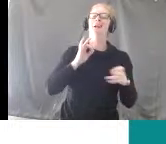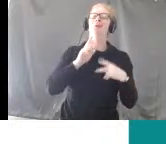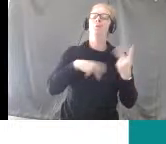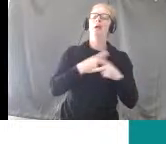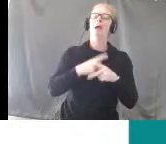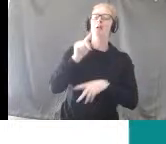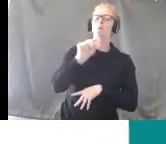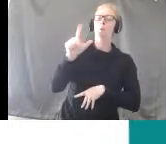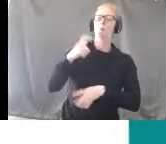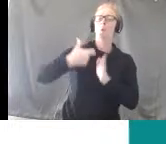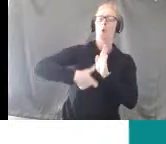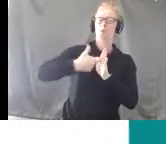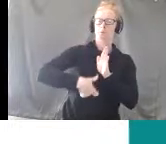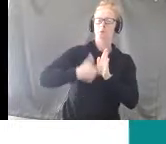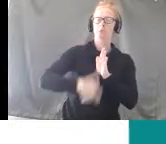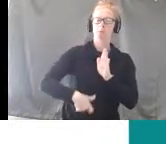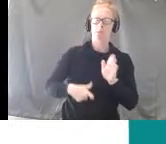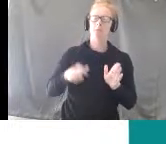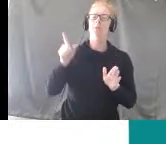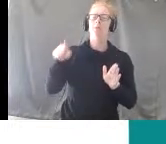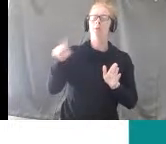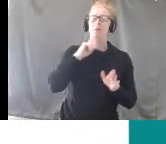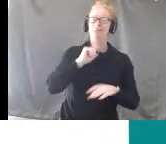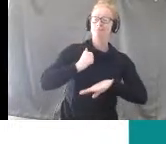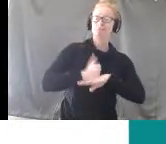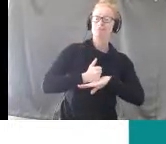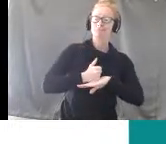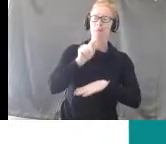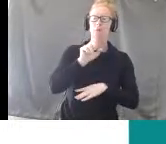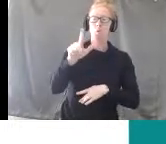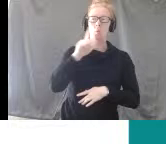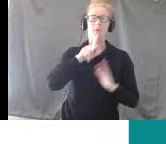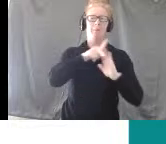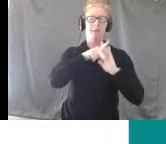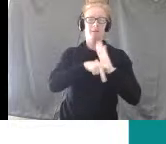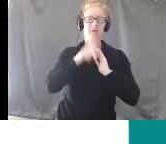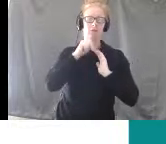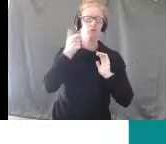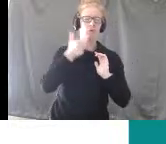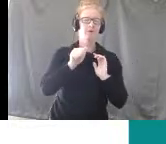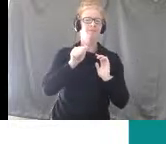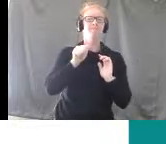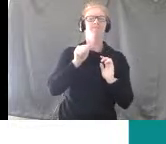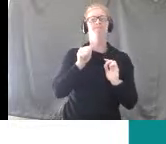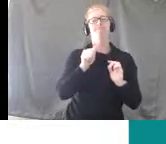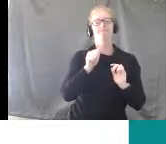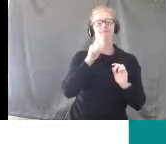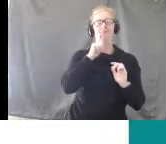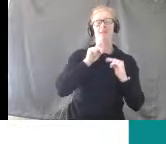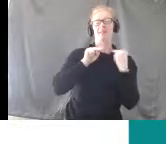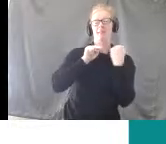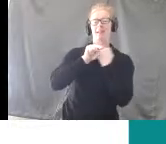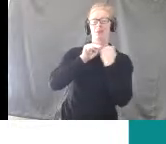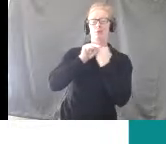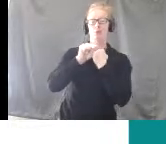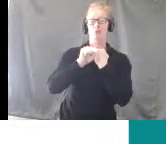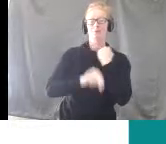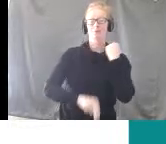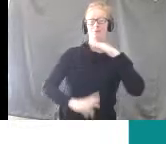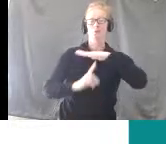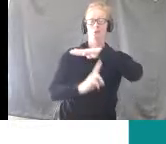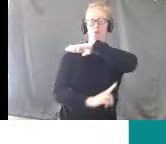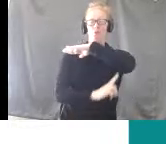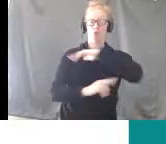And they're looking at setting toll rates and policies for tolling the interstate bridge. So we